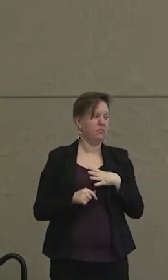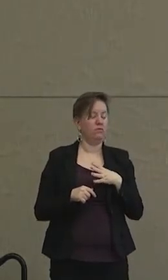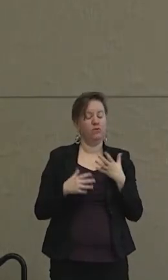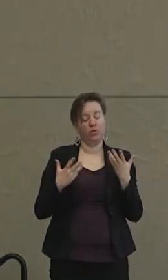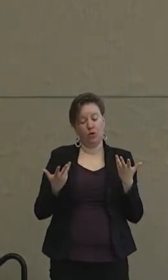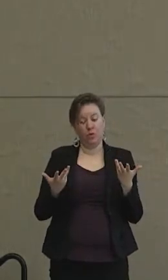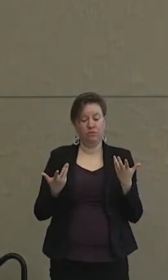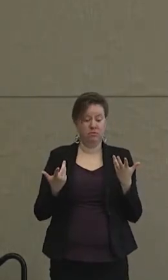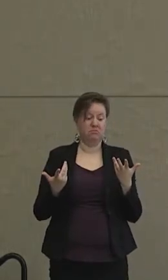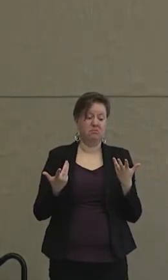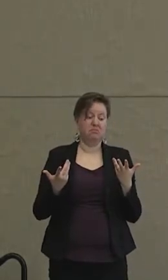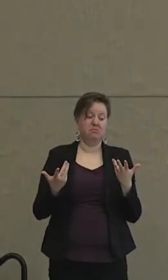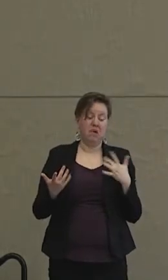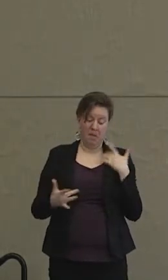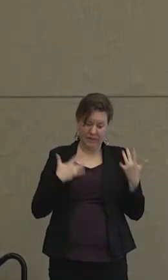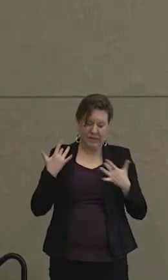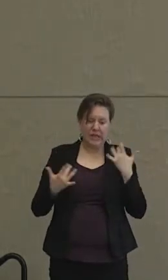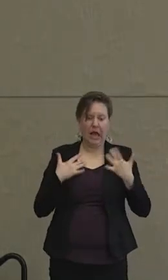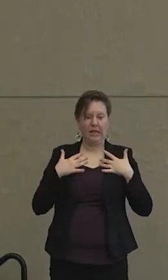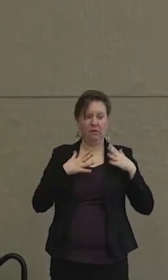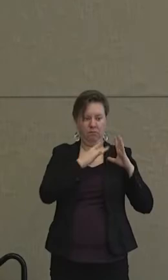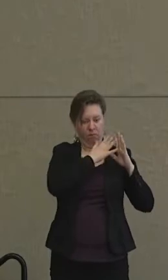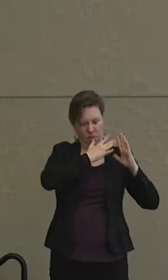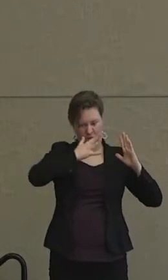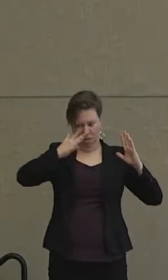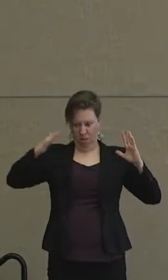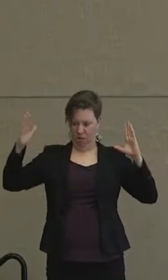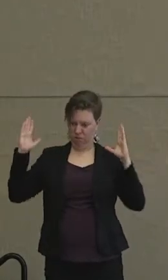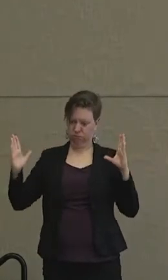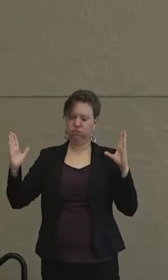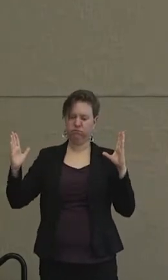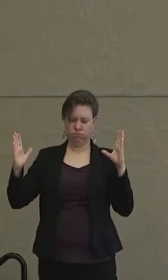I'm excited. I'm hoping